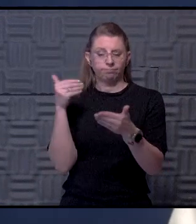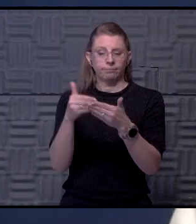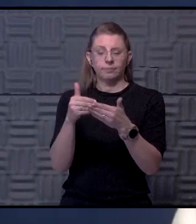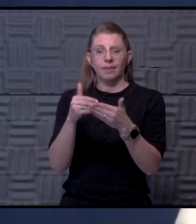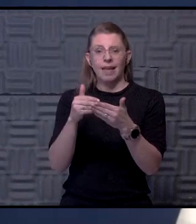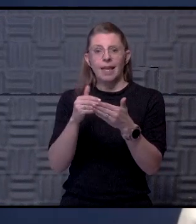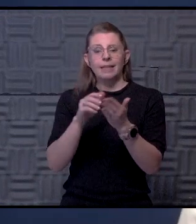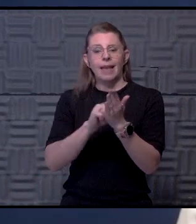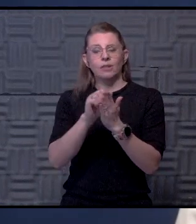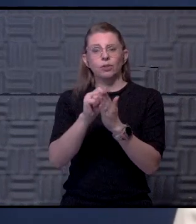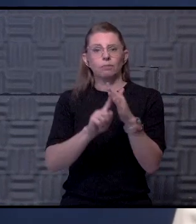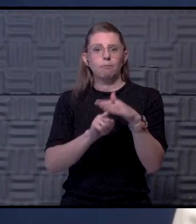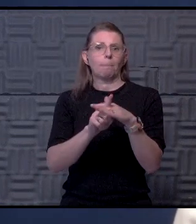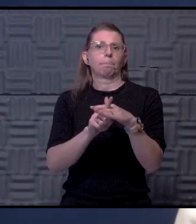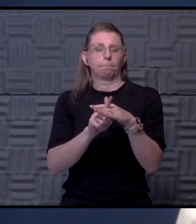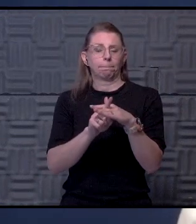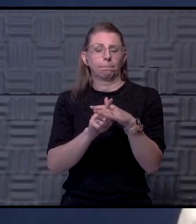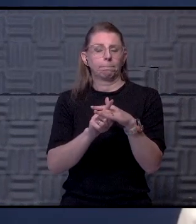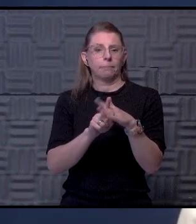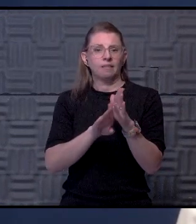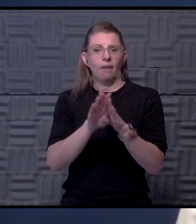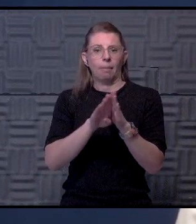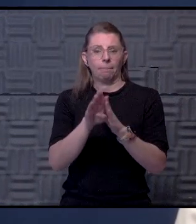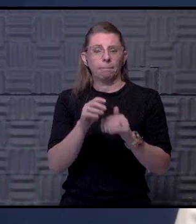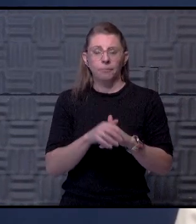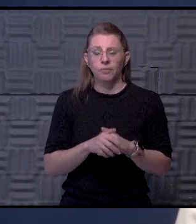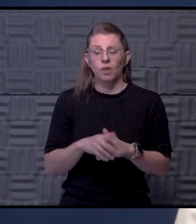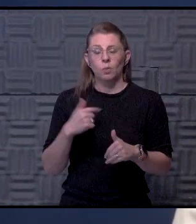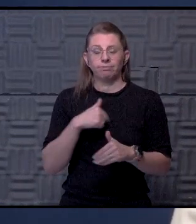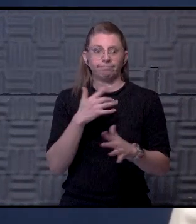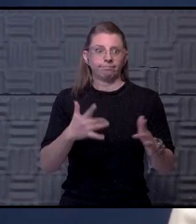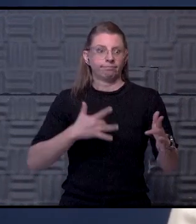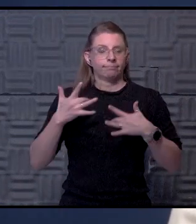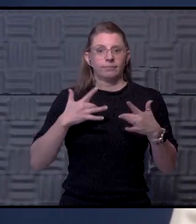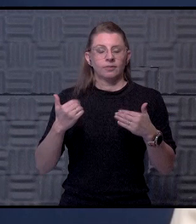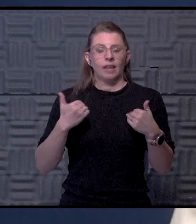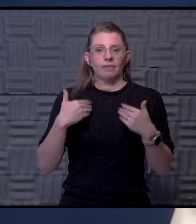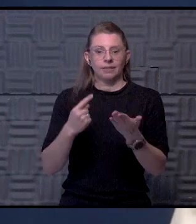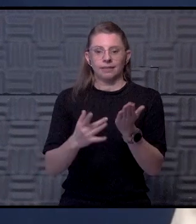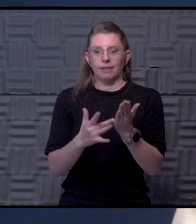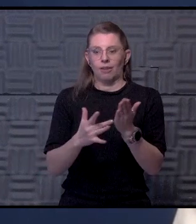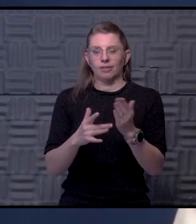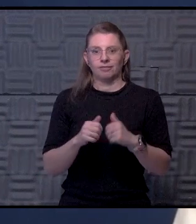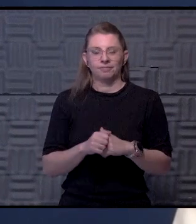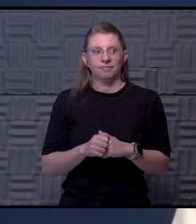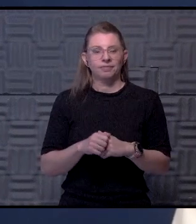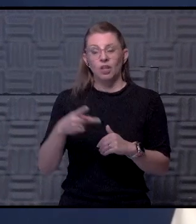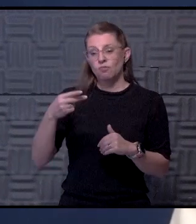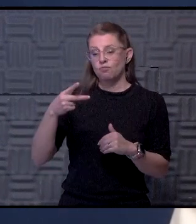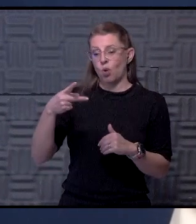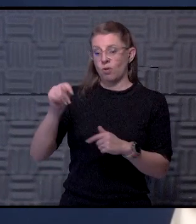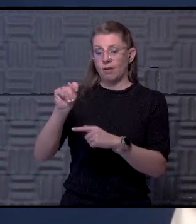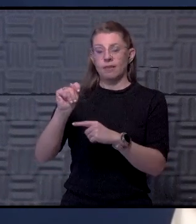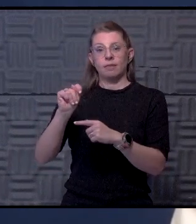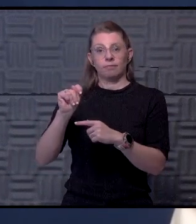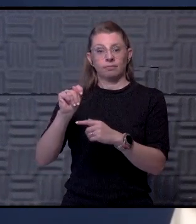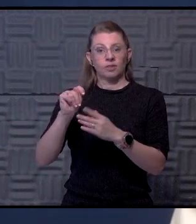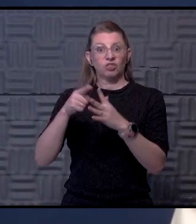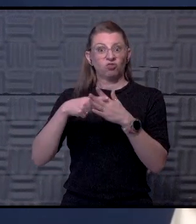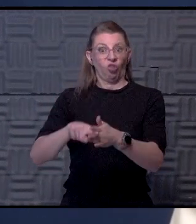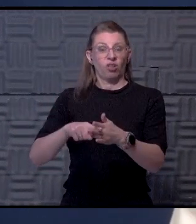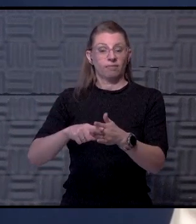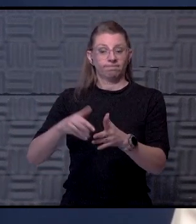cancers originate. And so we're very, very excited to have this technology. It's, in fact, when proton therapy came out,